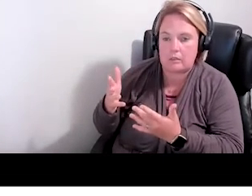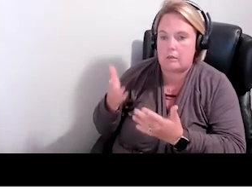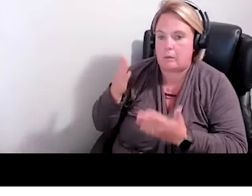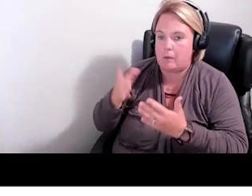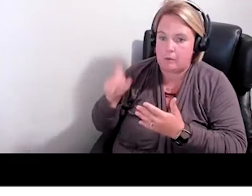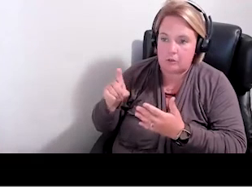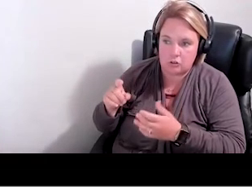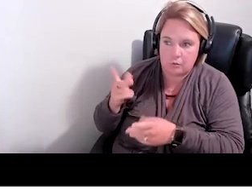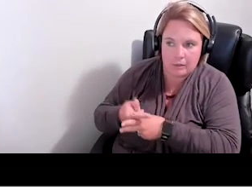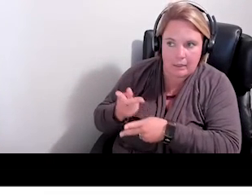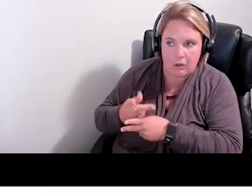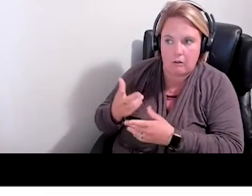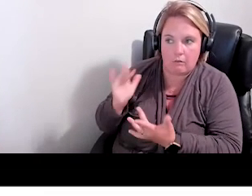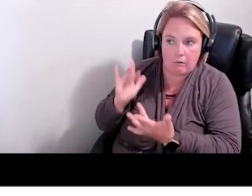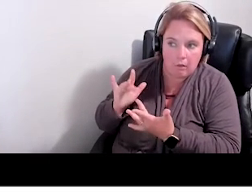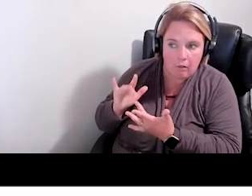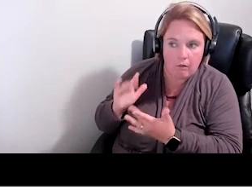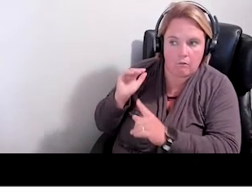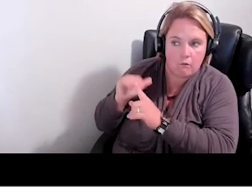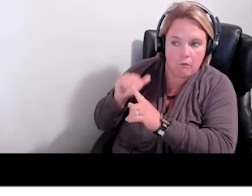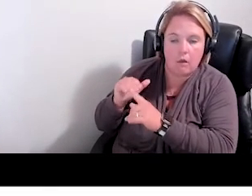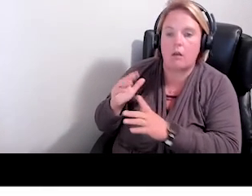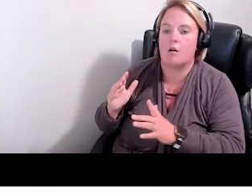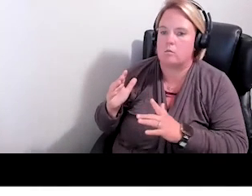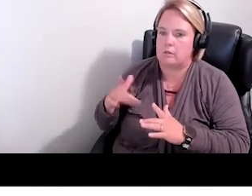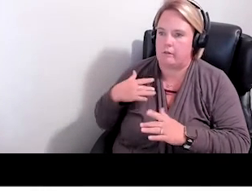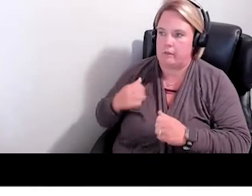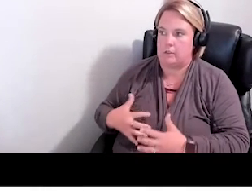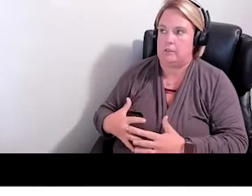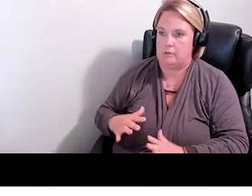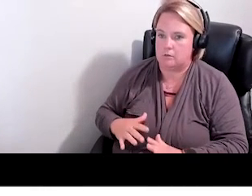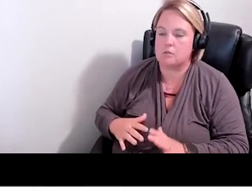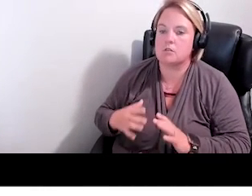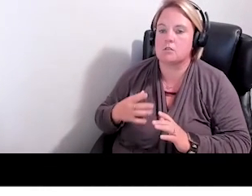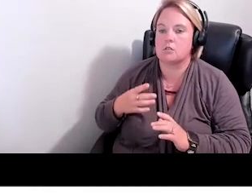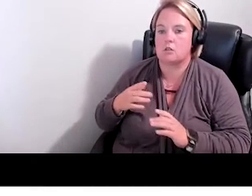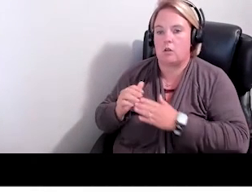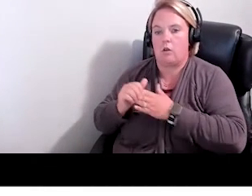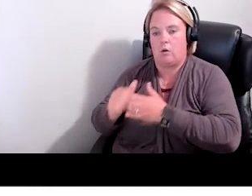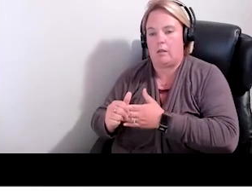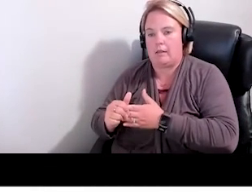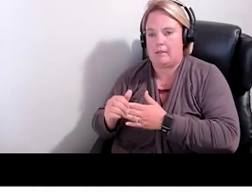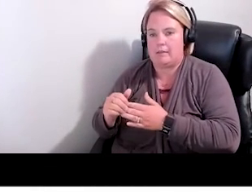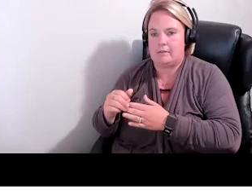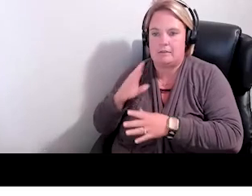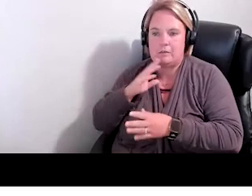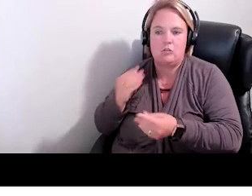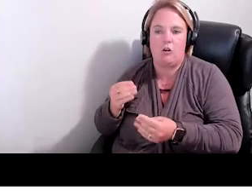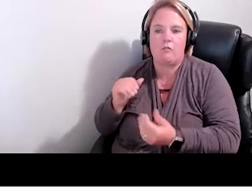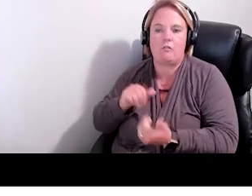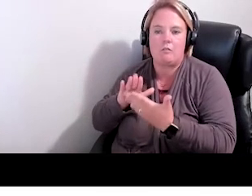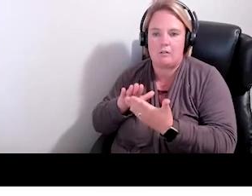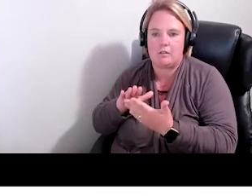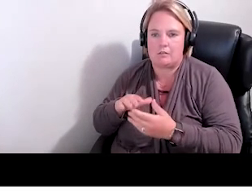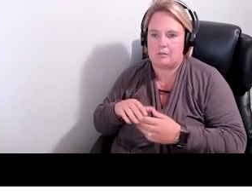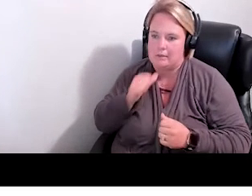should have been taken care of. Maybe we can address it a little bit softer. Well, at least Abby can address it softer. It might not come so soft